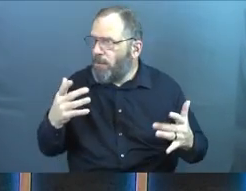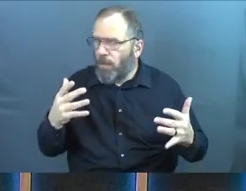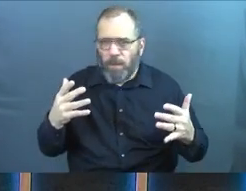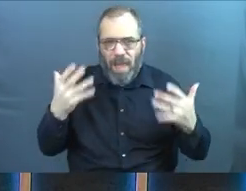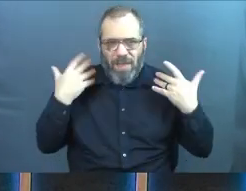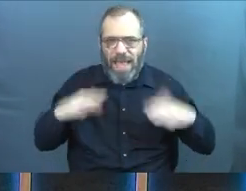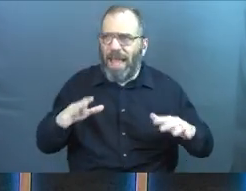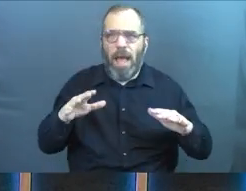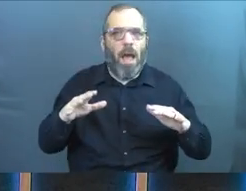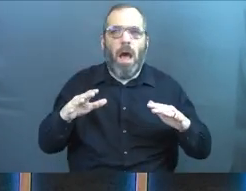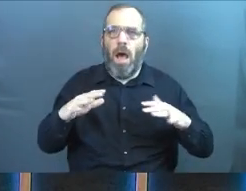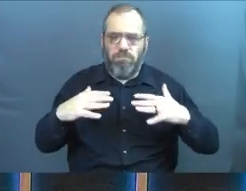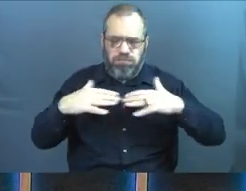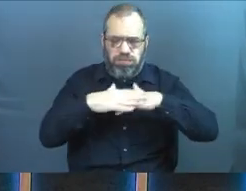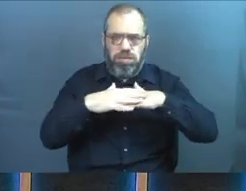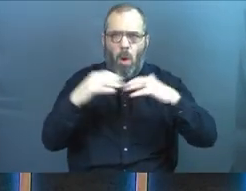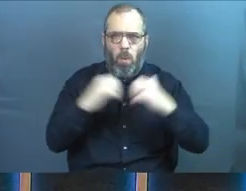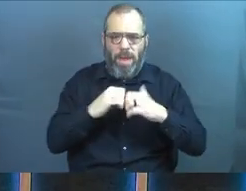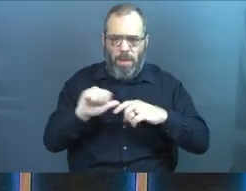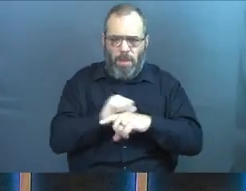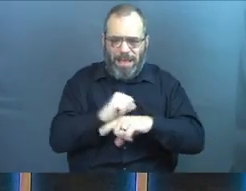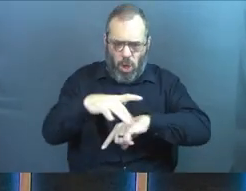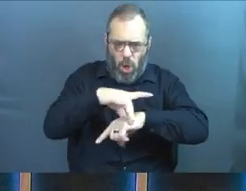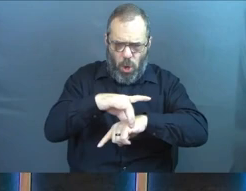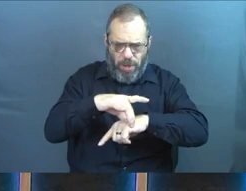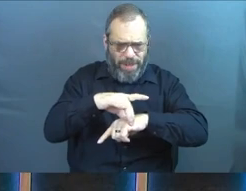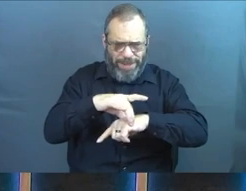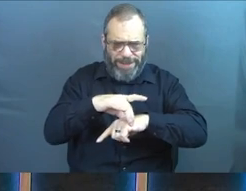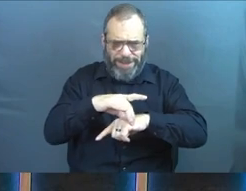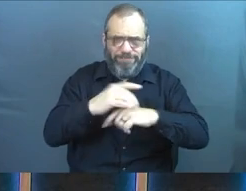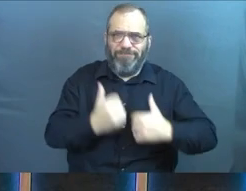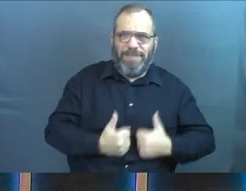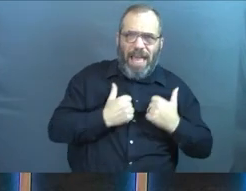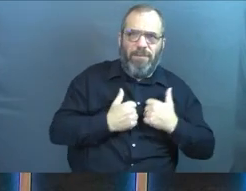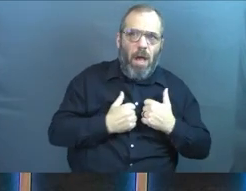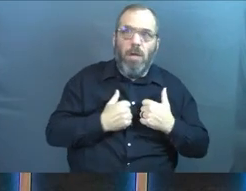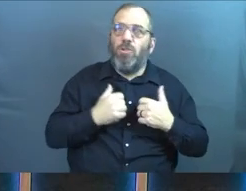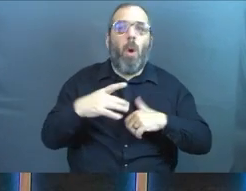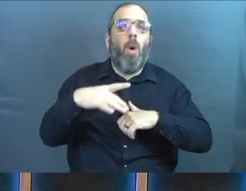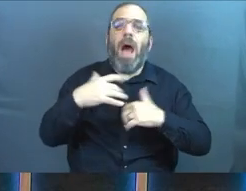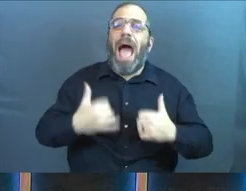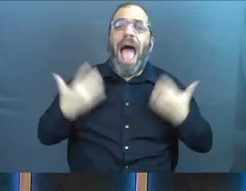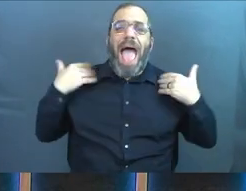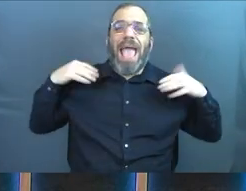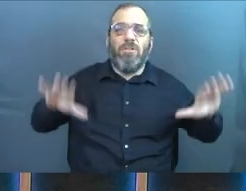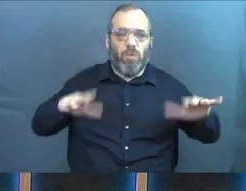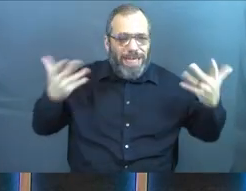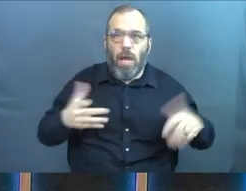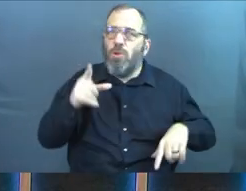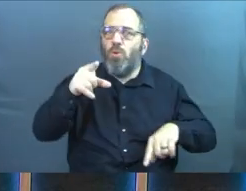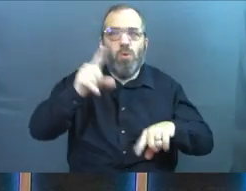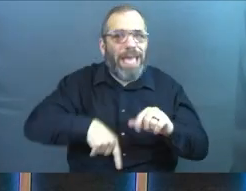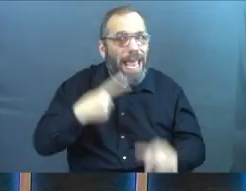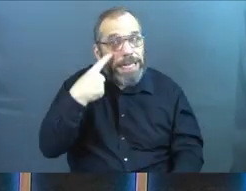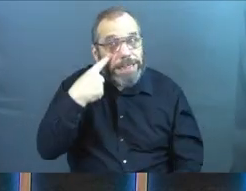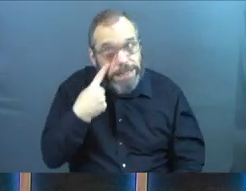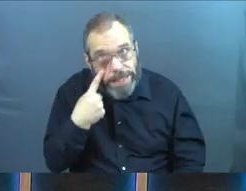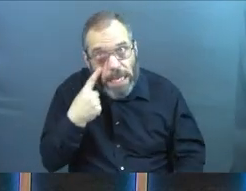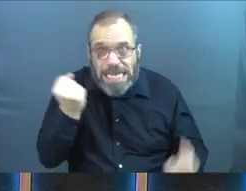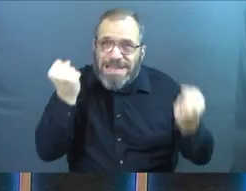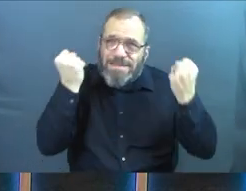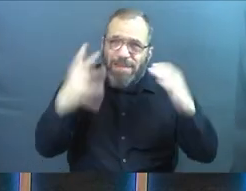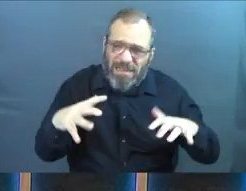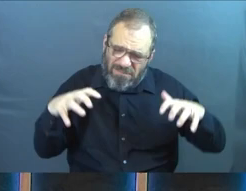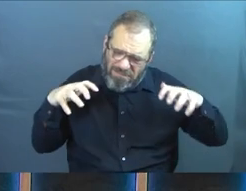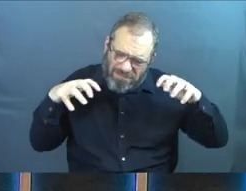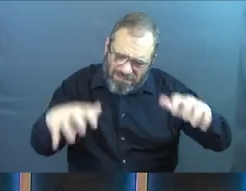Their dimension is overlaid with our practical earthly dimension. So they are always there, yet they are invisible. There are a lot of